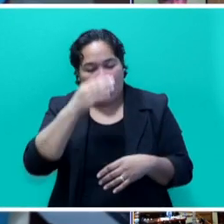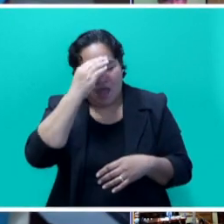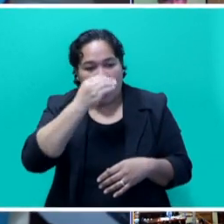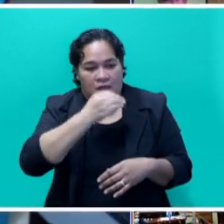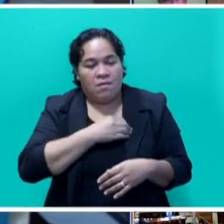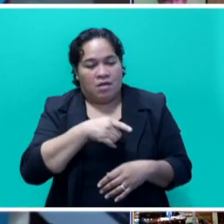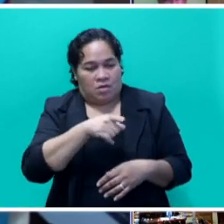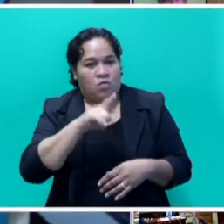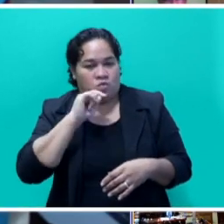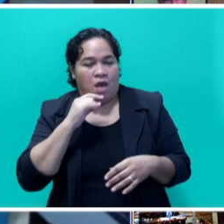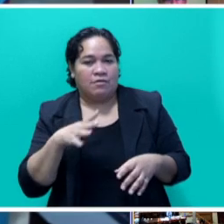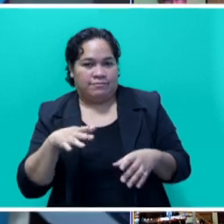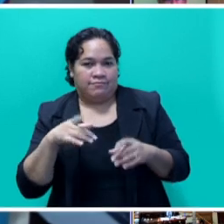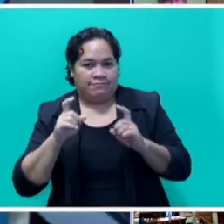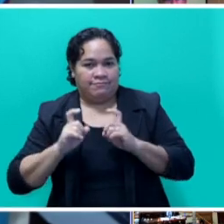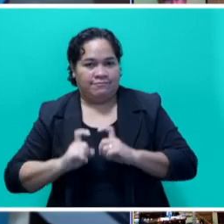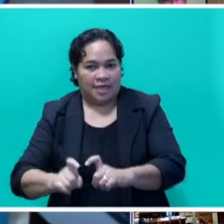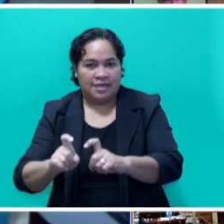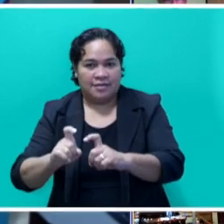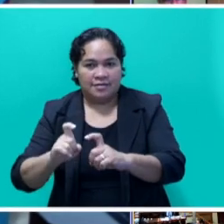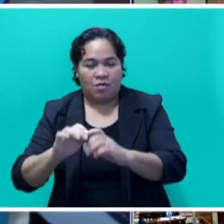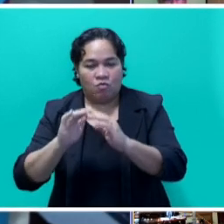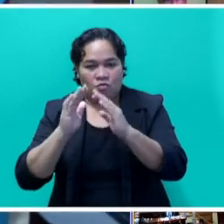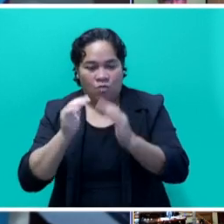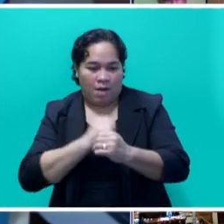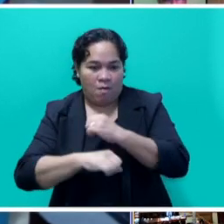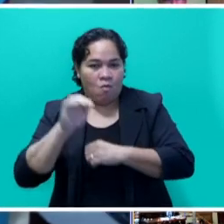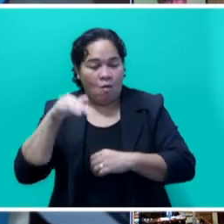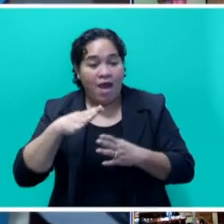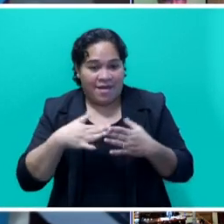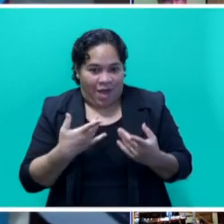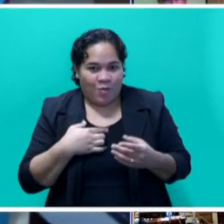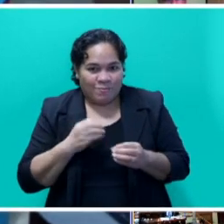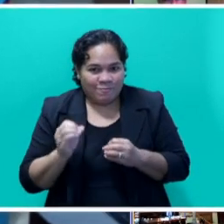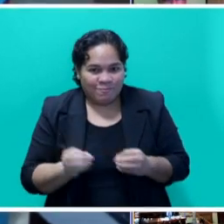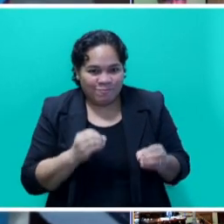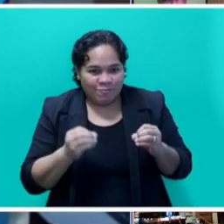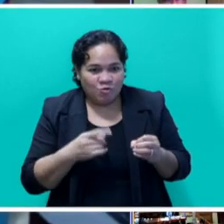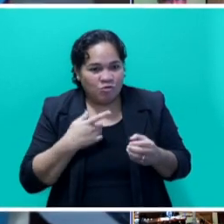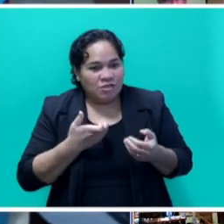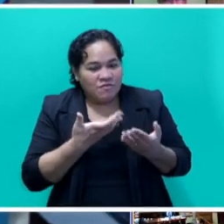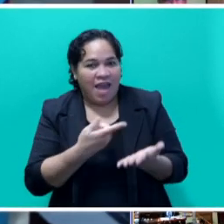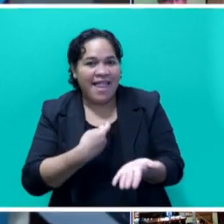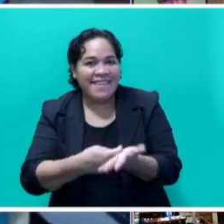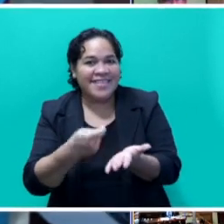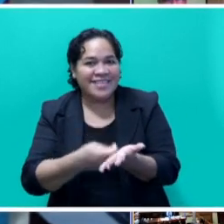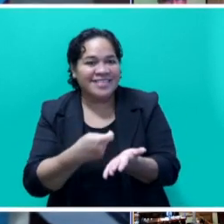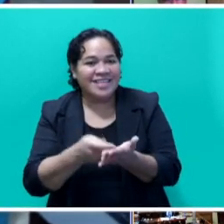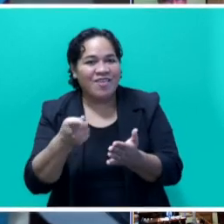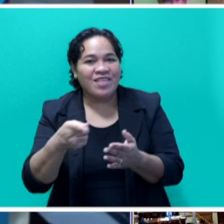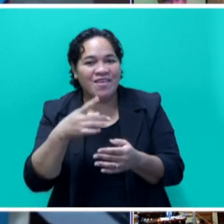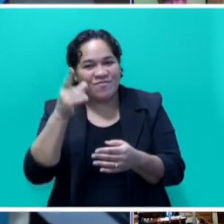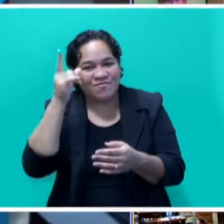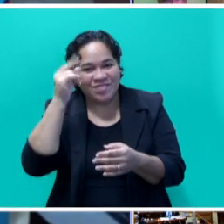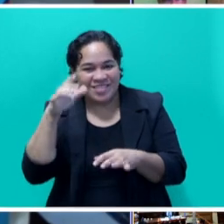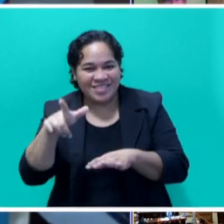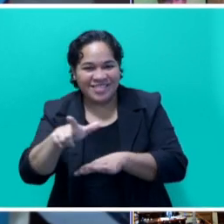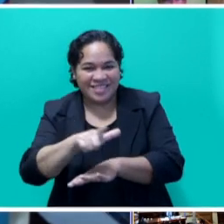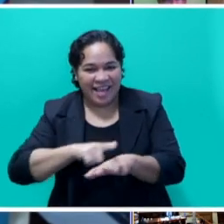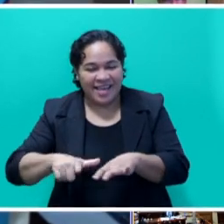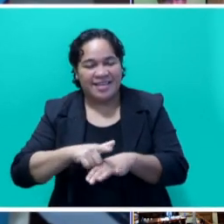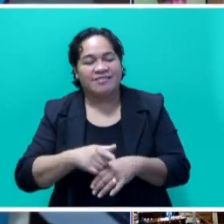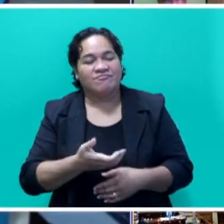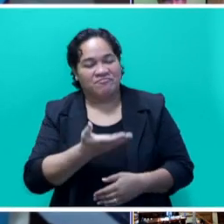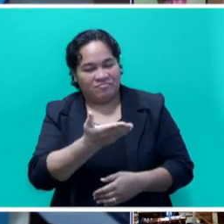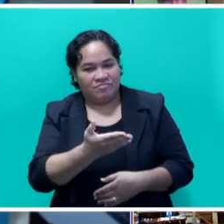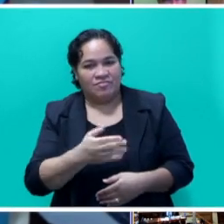time, and we are making the arrangement to afford him a lease on iTaukei land, should he accept.